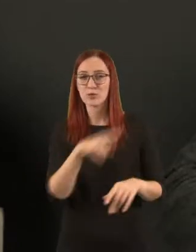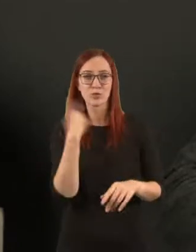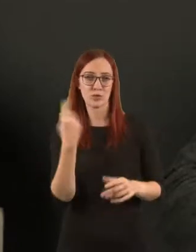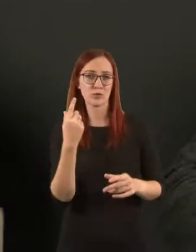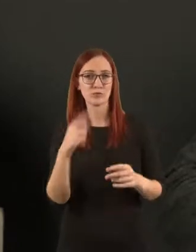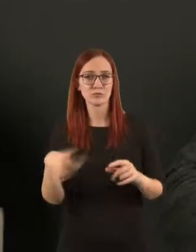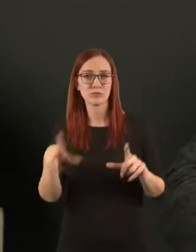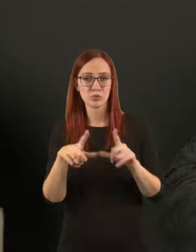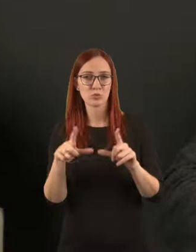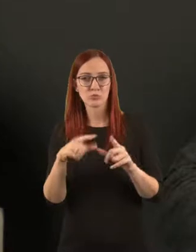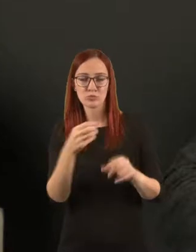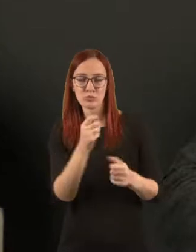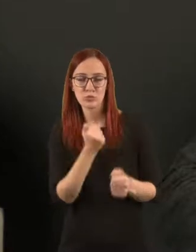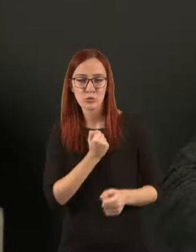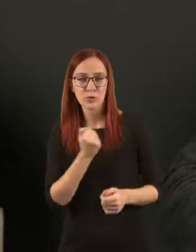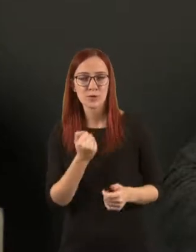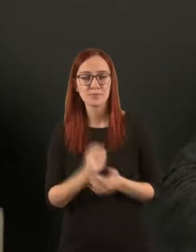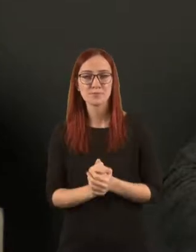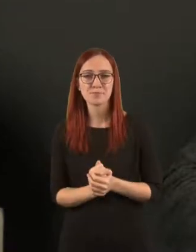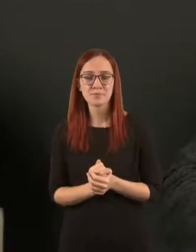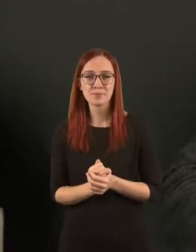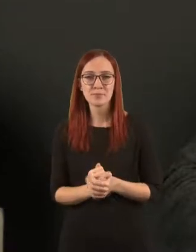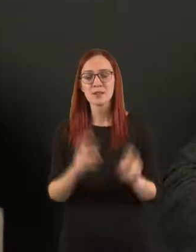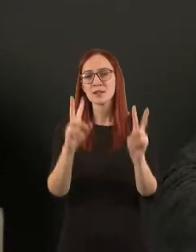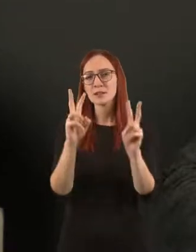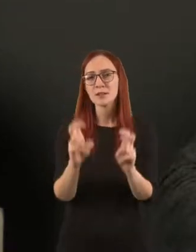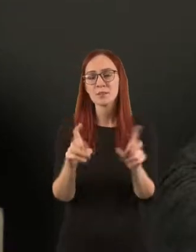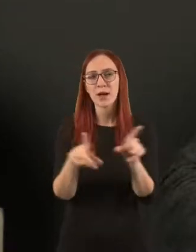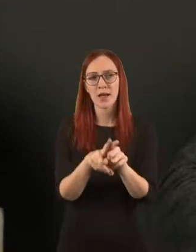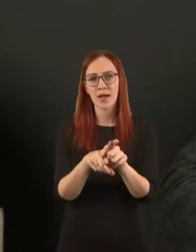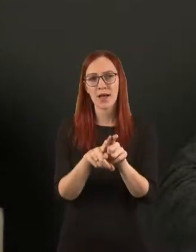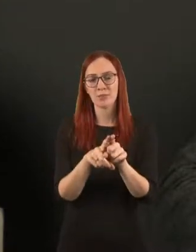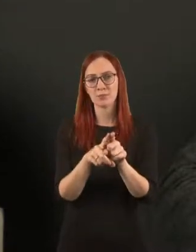Lithuania, as an agricultural country,